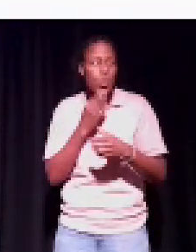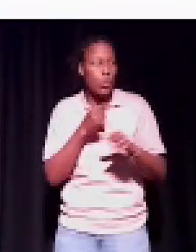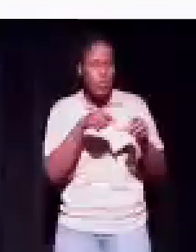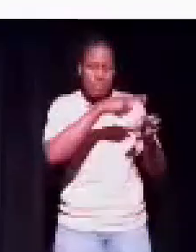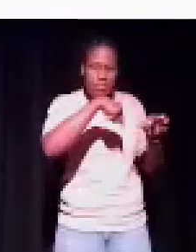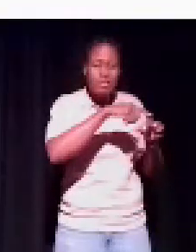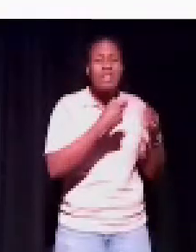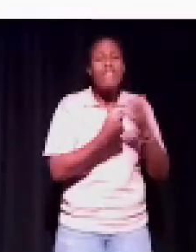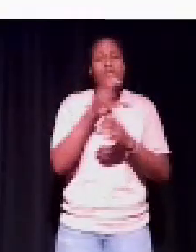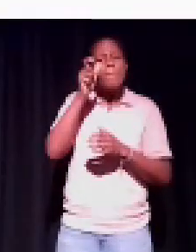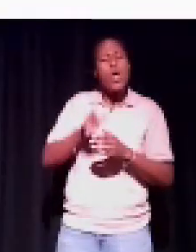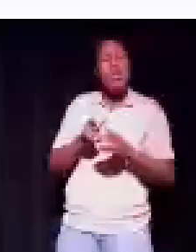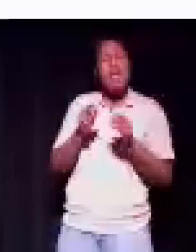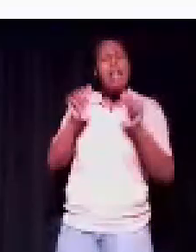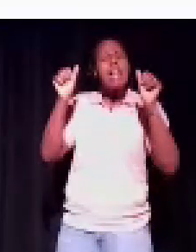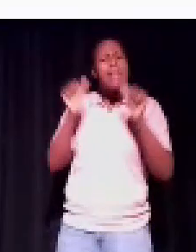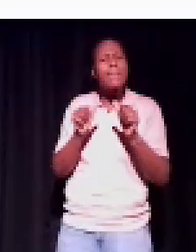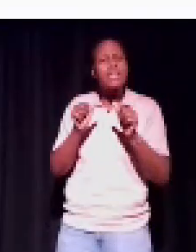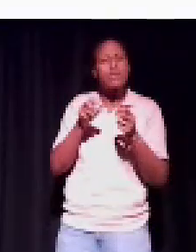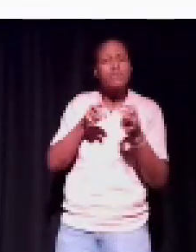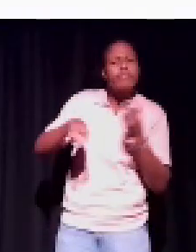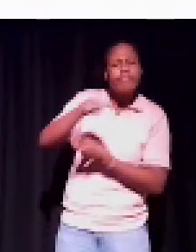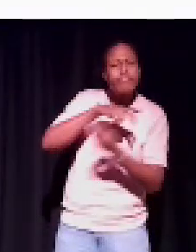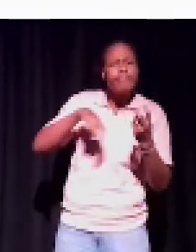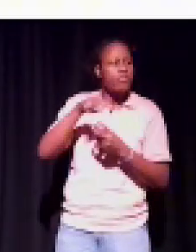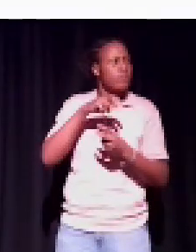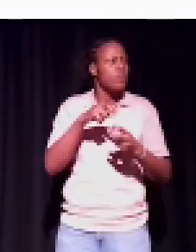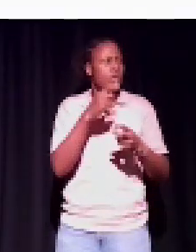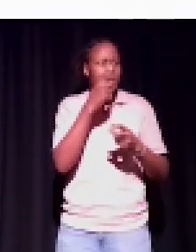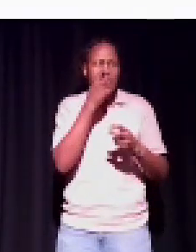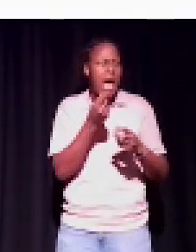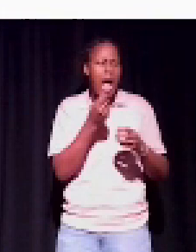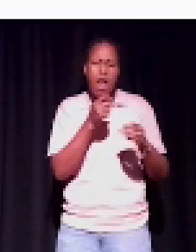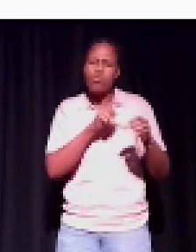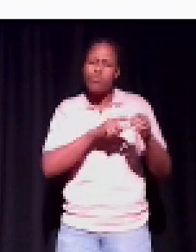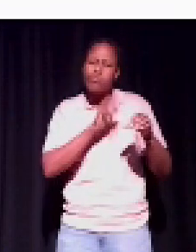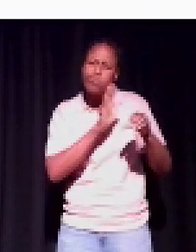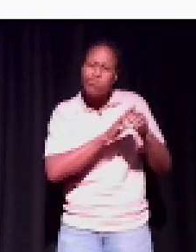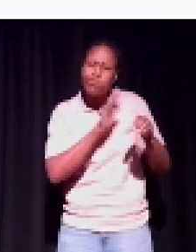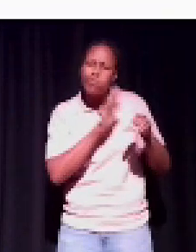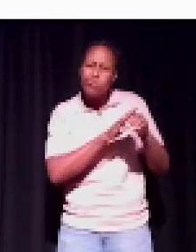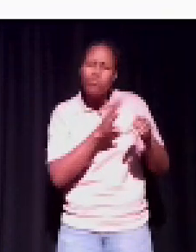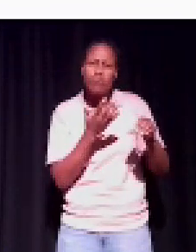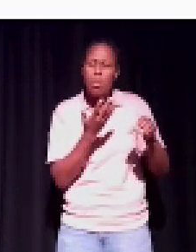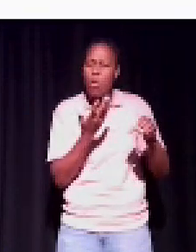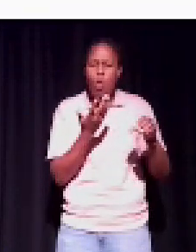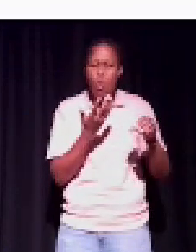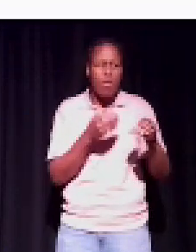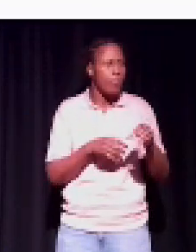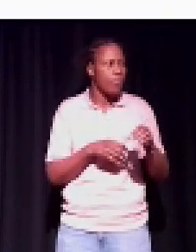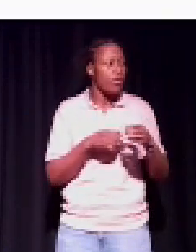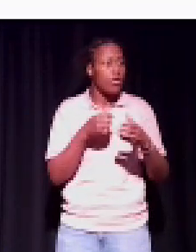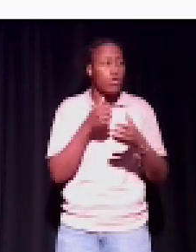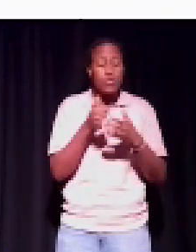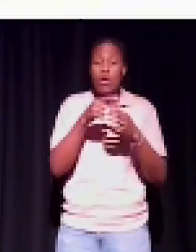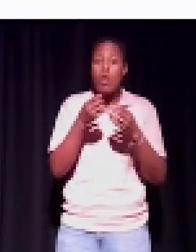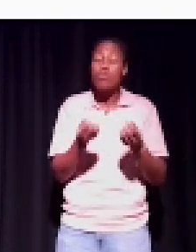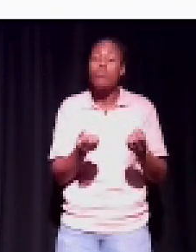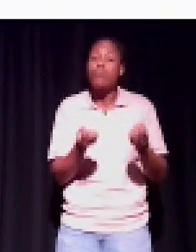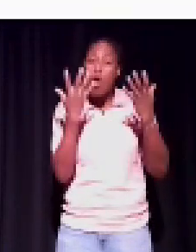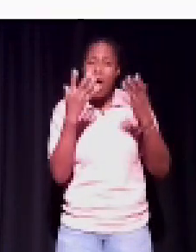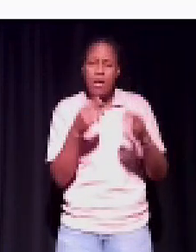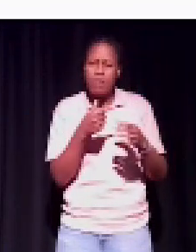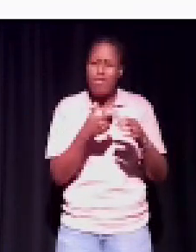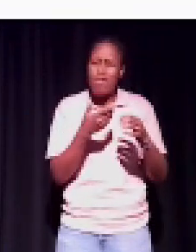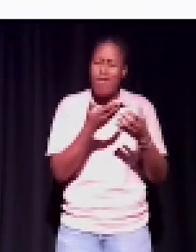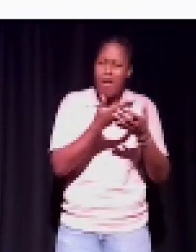a bit, whatever that movement is, they can probably move a bit onto a button. So they're usually bright, they're usually heavy,